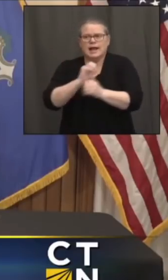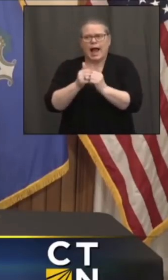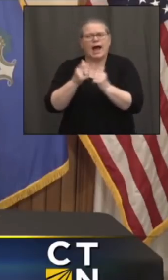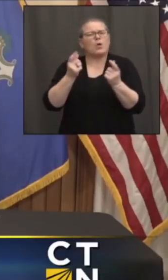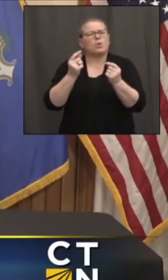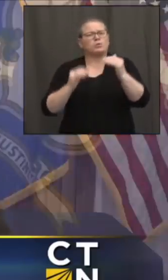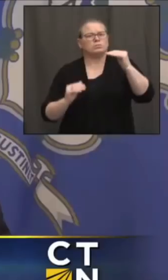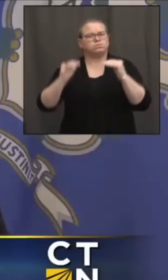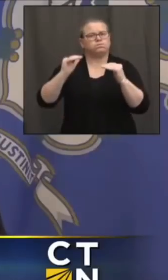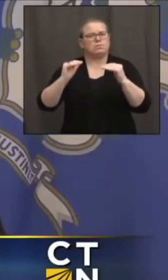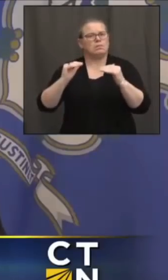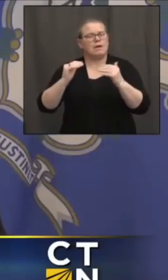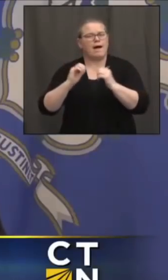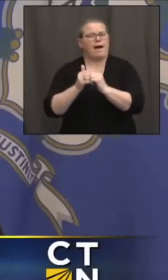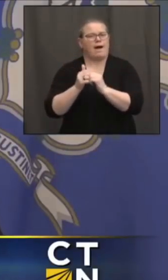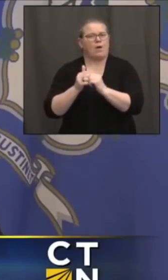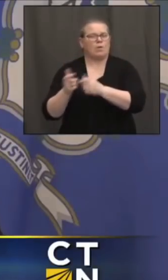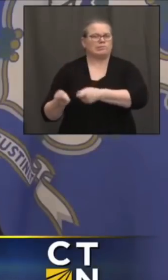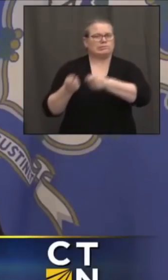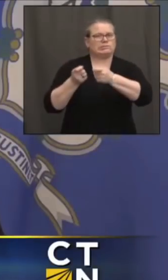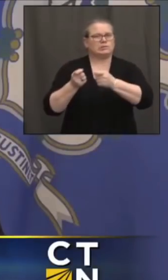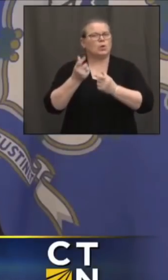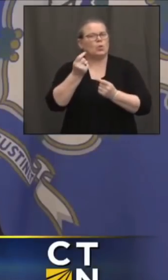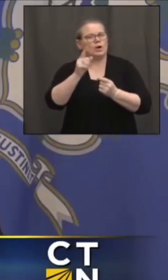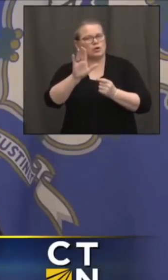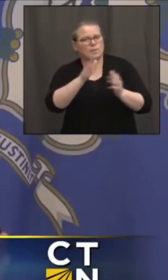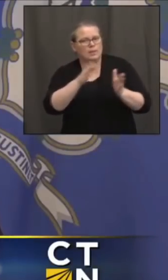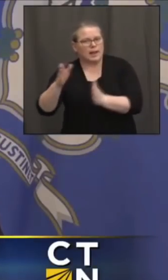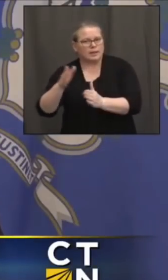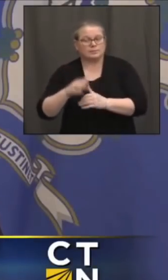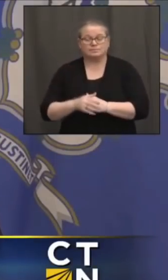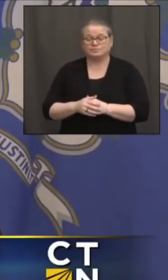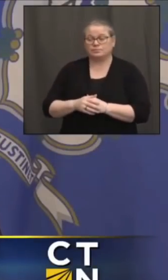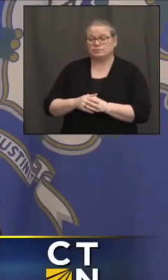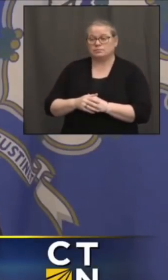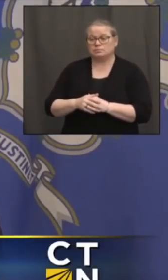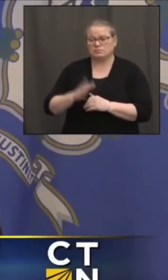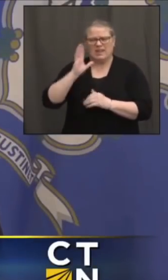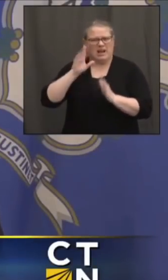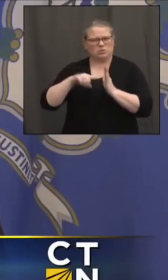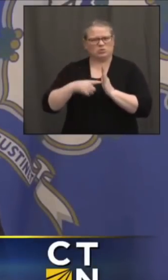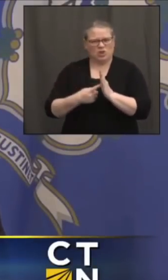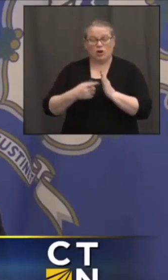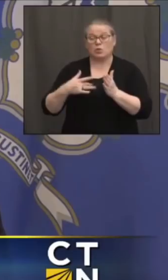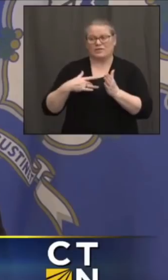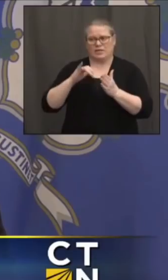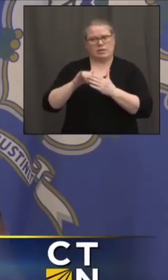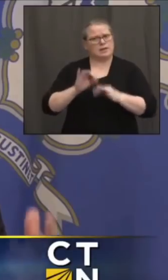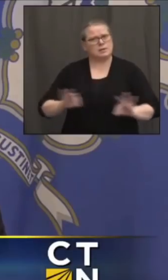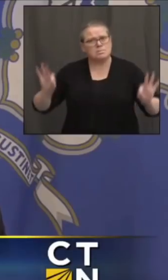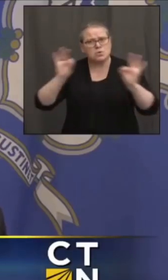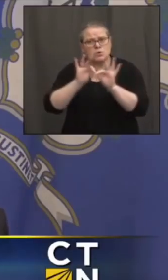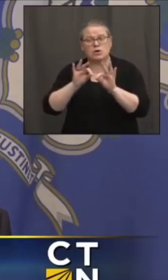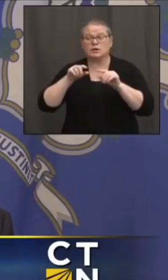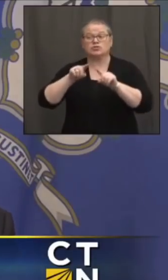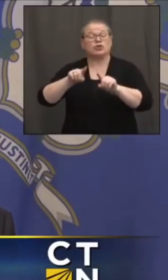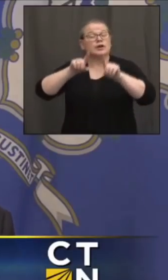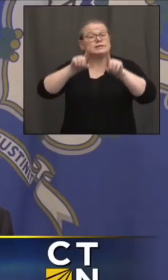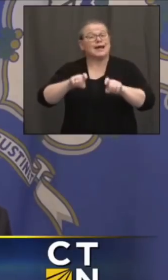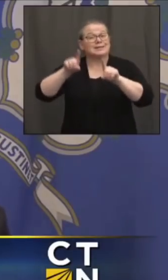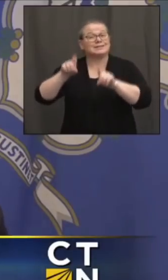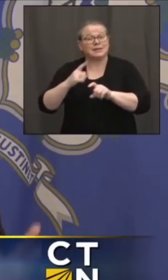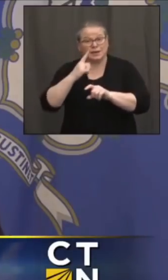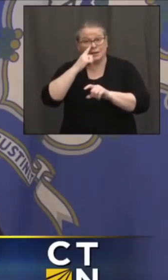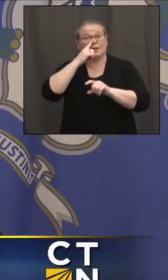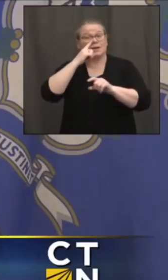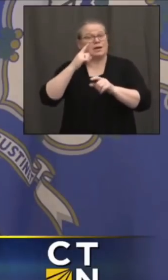think you know how big a priority that's been going back in time. Look, we found during testing, for example, that a lot of people would go through the